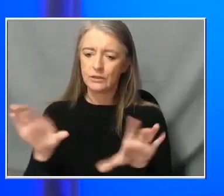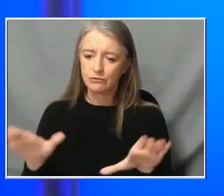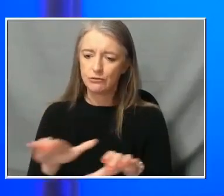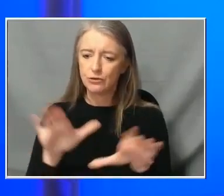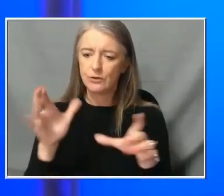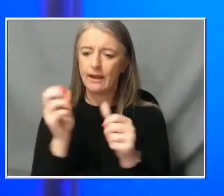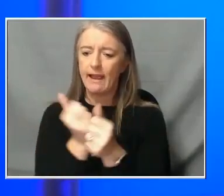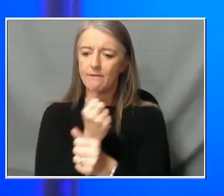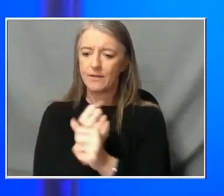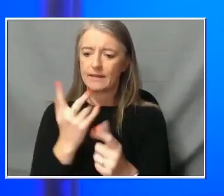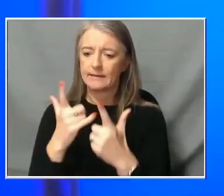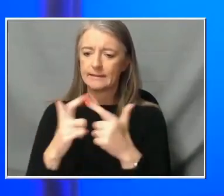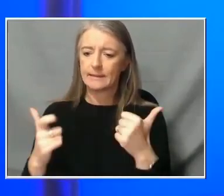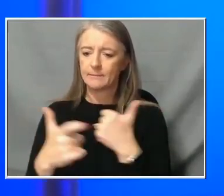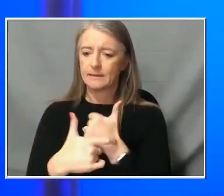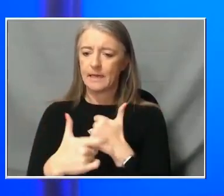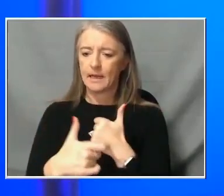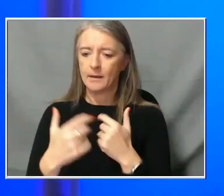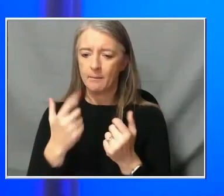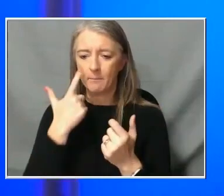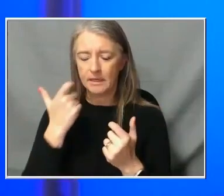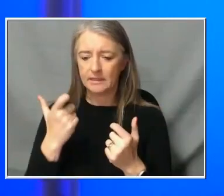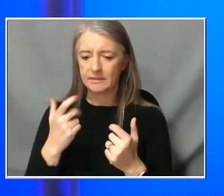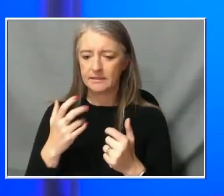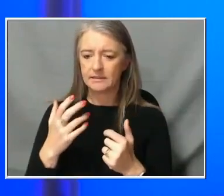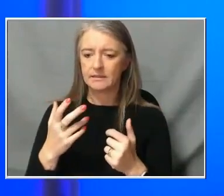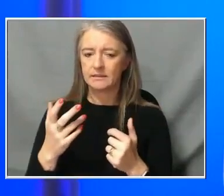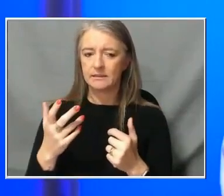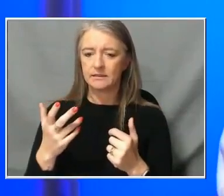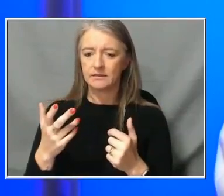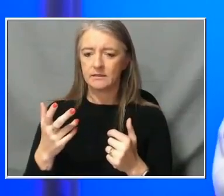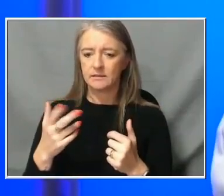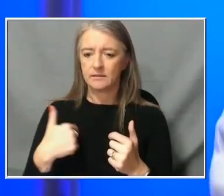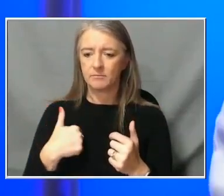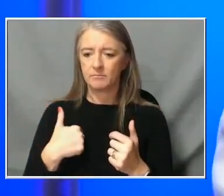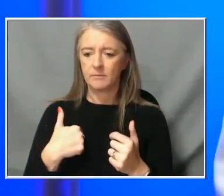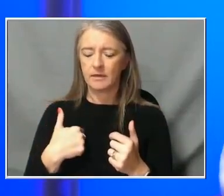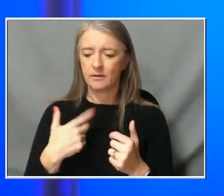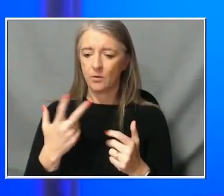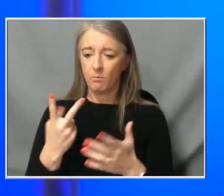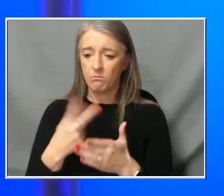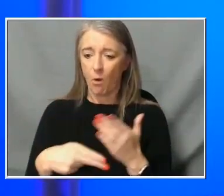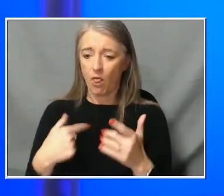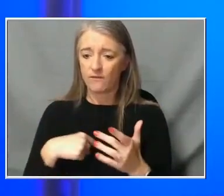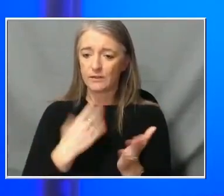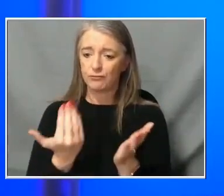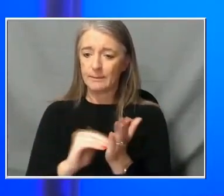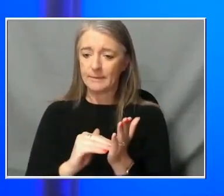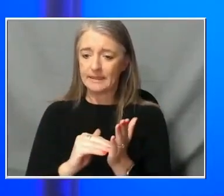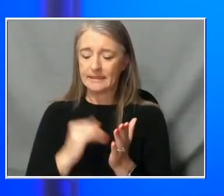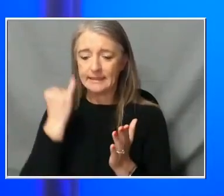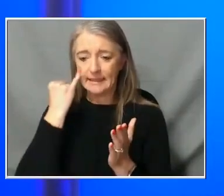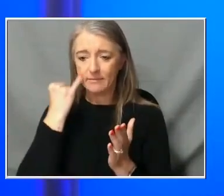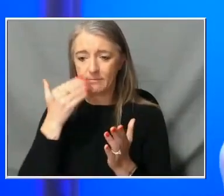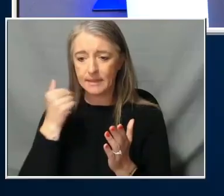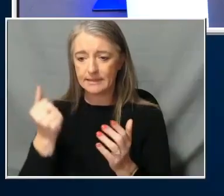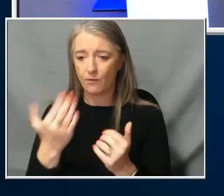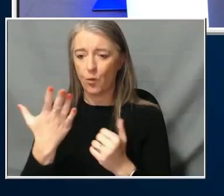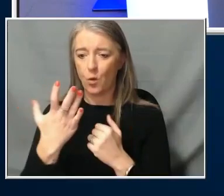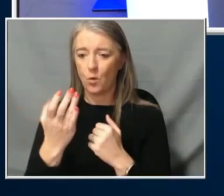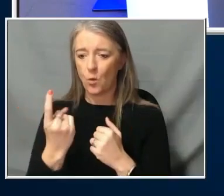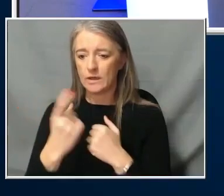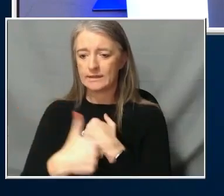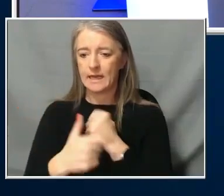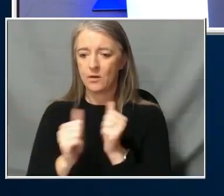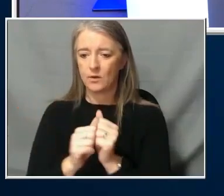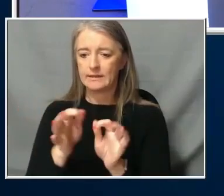time. Because so much of Dr. Al-Rajabi's conversation is just going to be repeated by my conversation, and it's best if she can just have it once with us, simplify